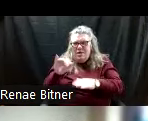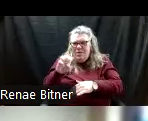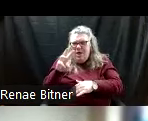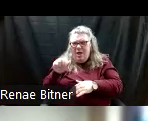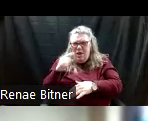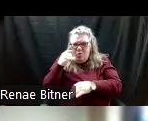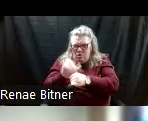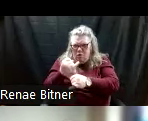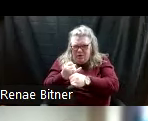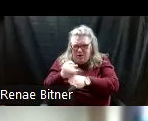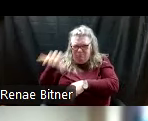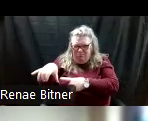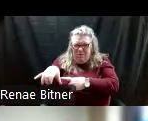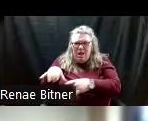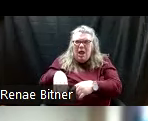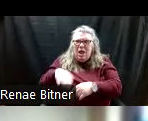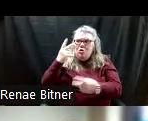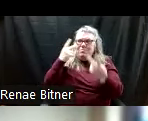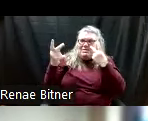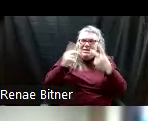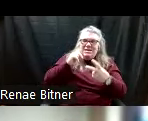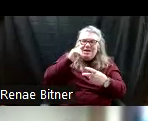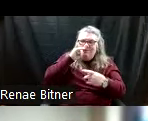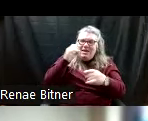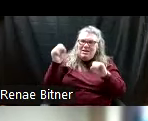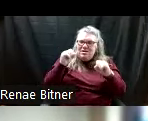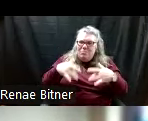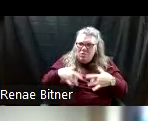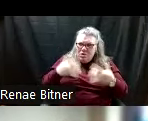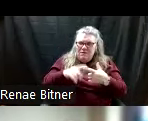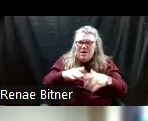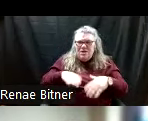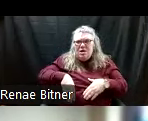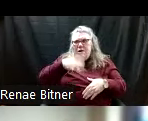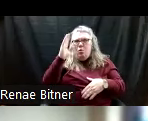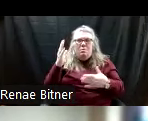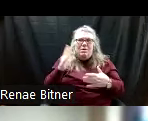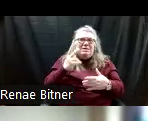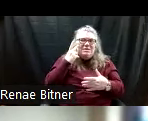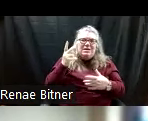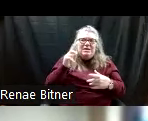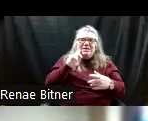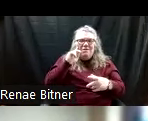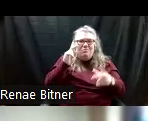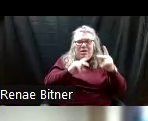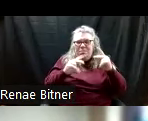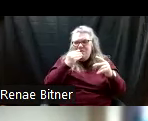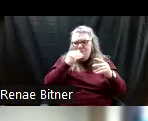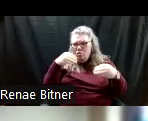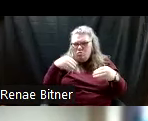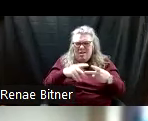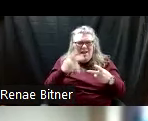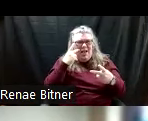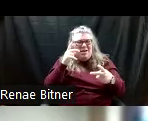Deaf is. So I grew up seeing deaf kids at sporting events. I grew up seeing, deaf people in the grocery store. I grew up seeing